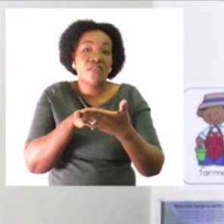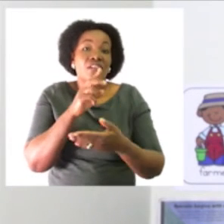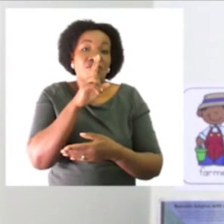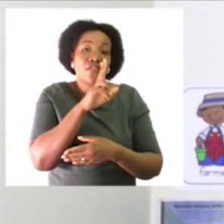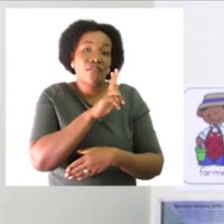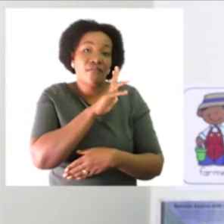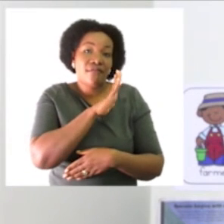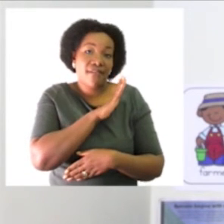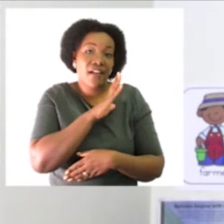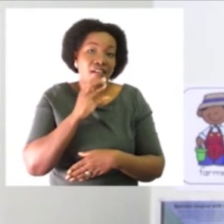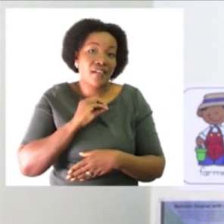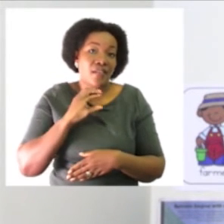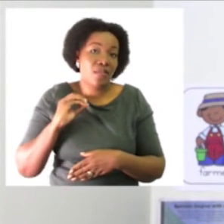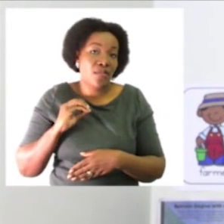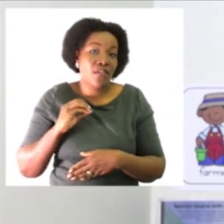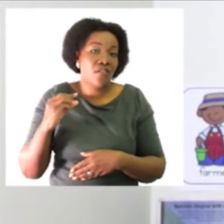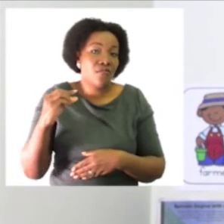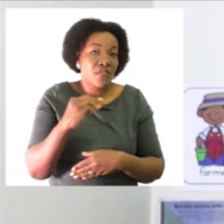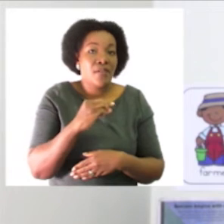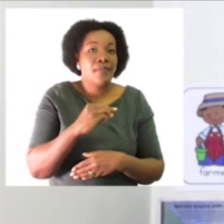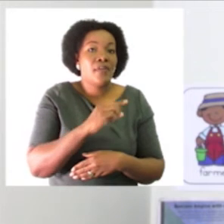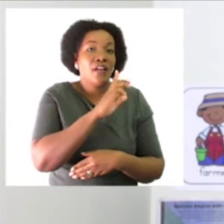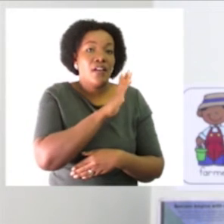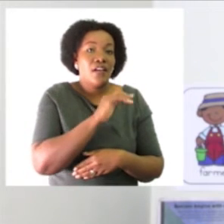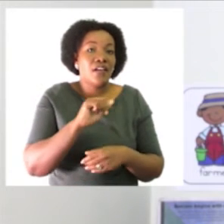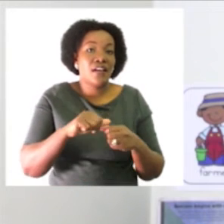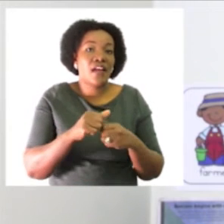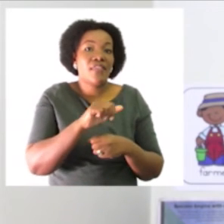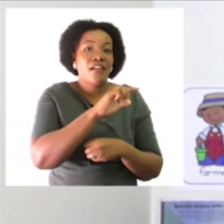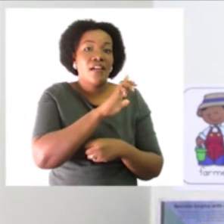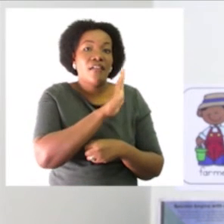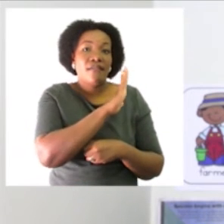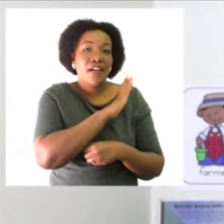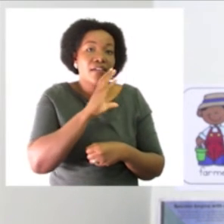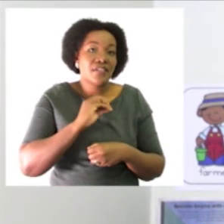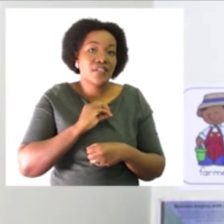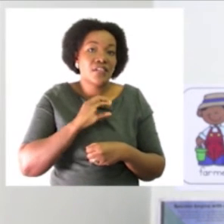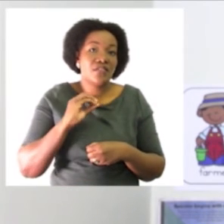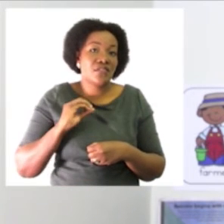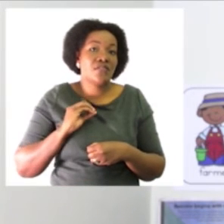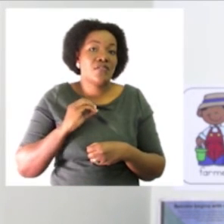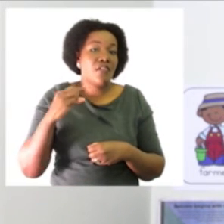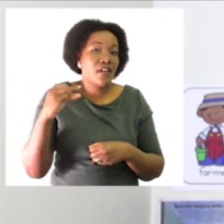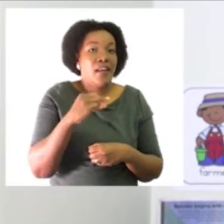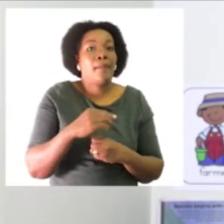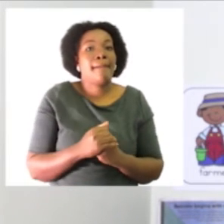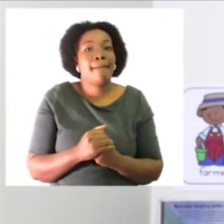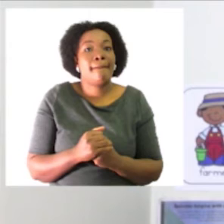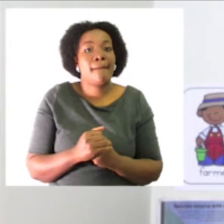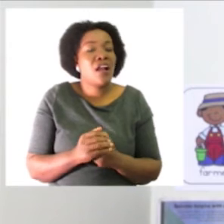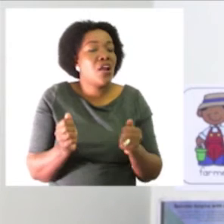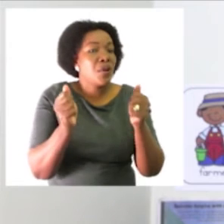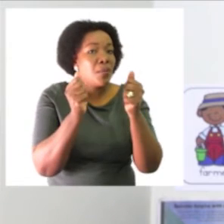500 gram and another 500 gram. If we have to